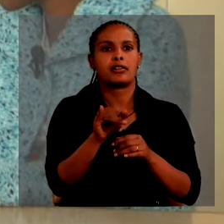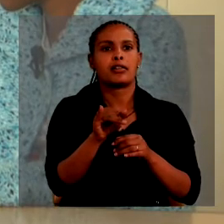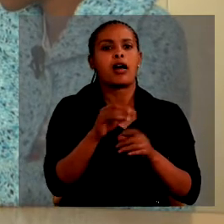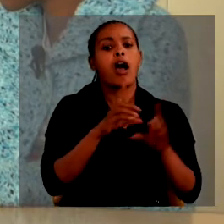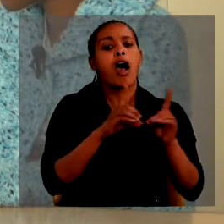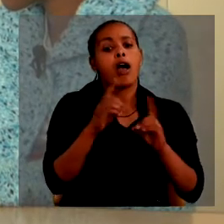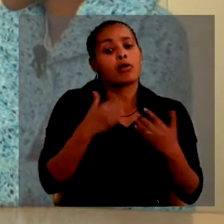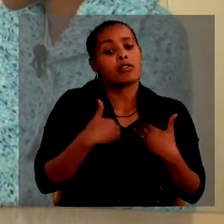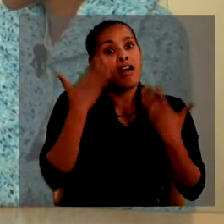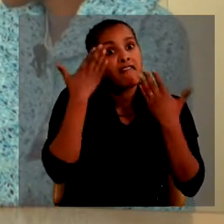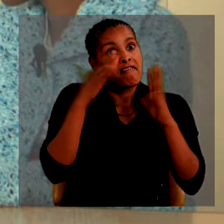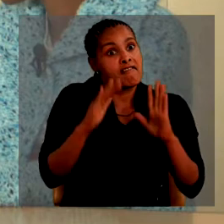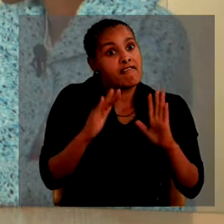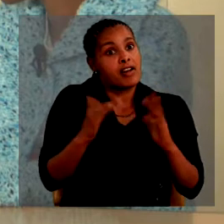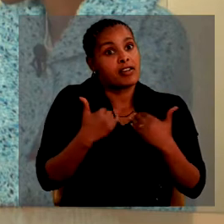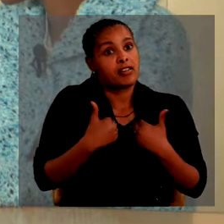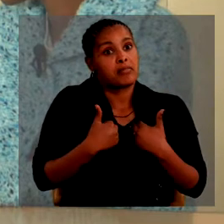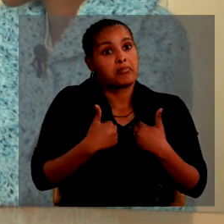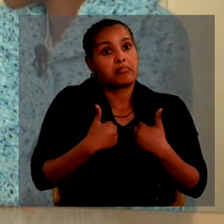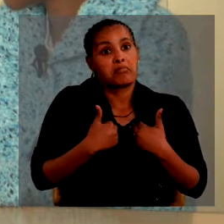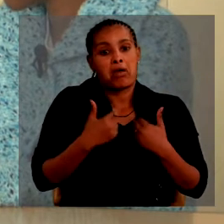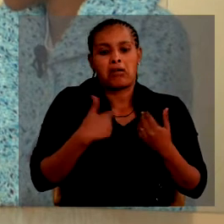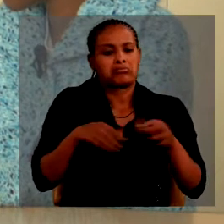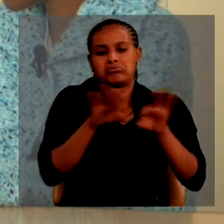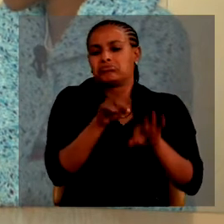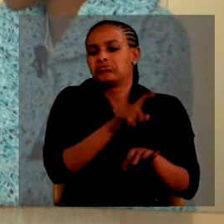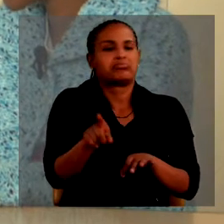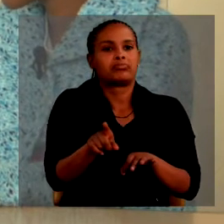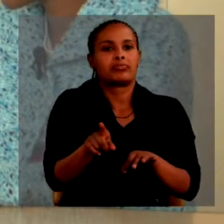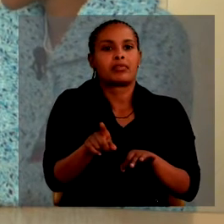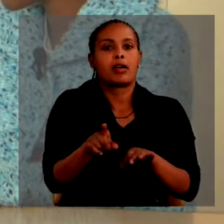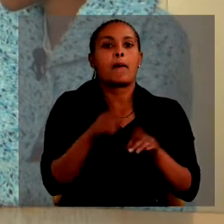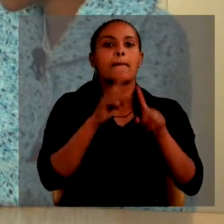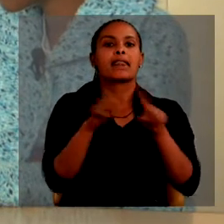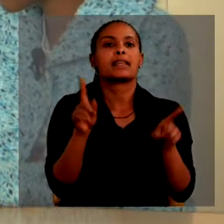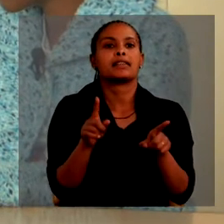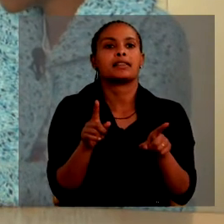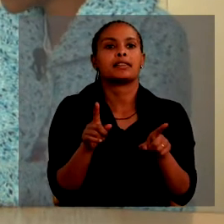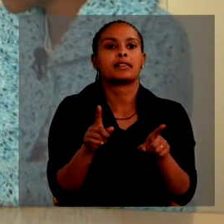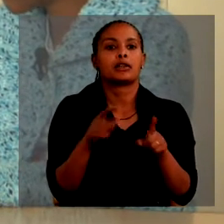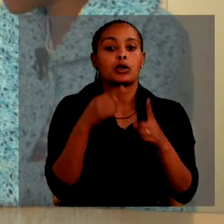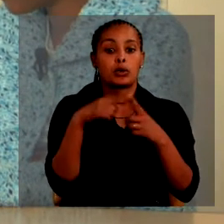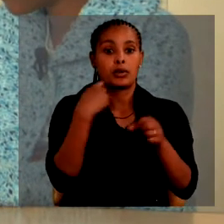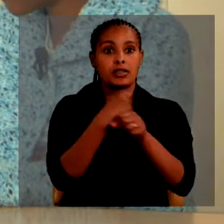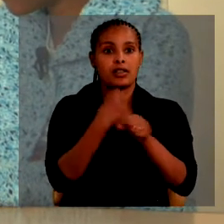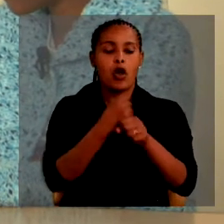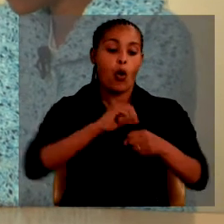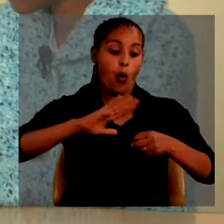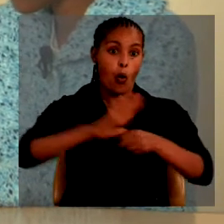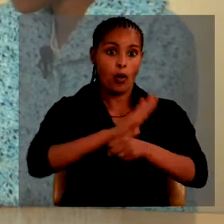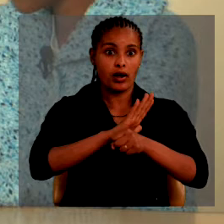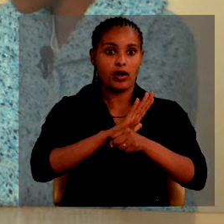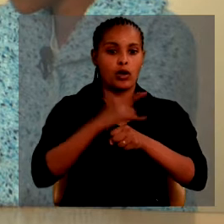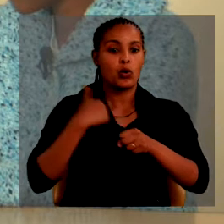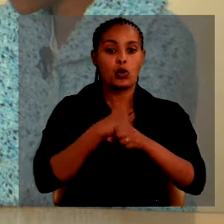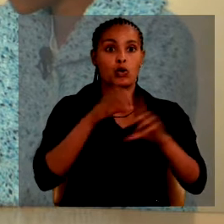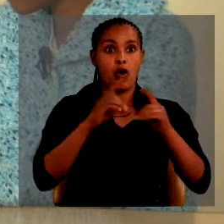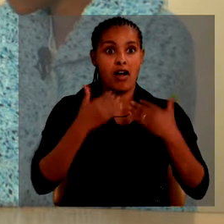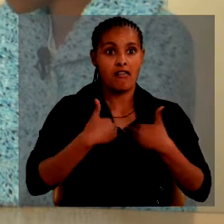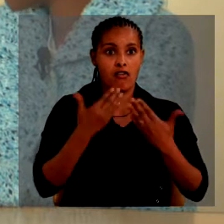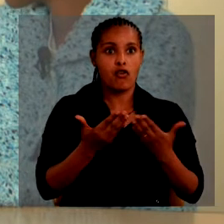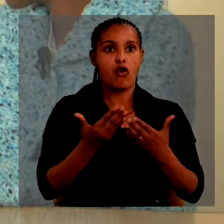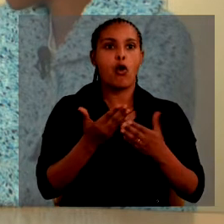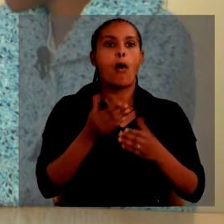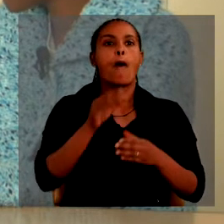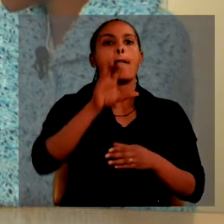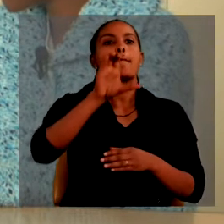don't have, and I don't need them, but to make this complete, we would have